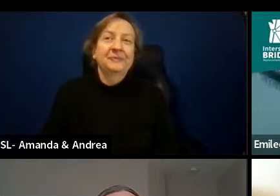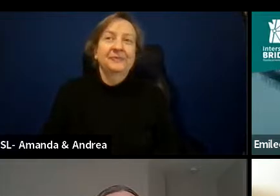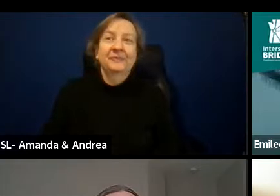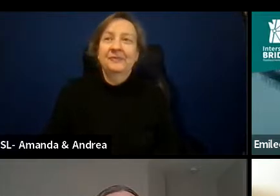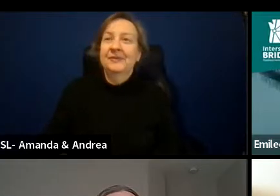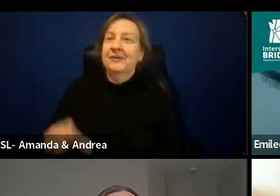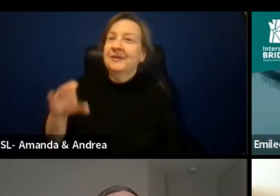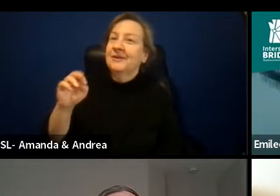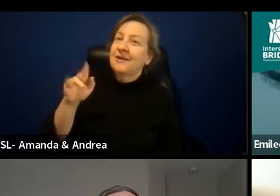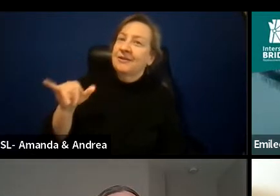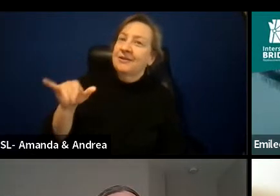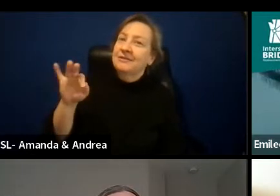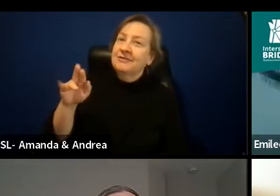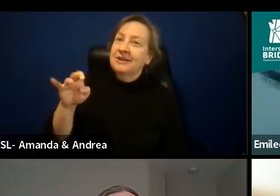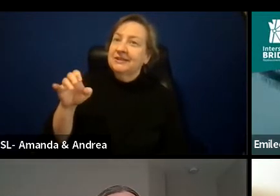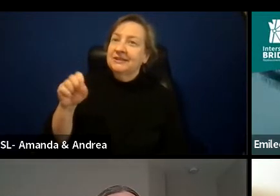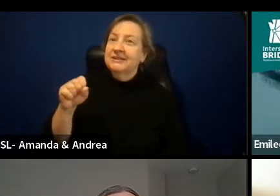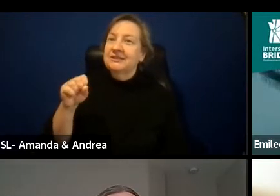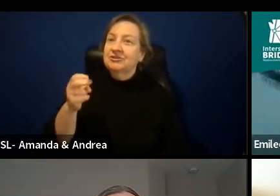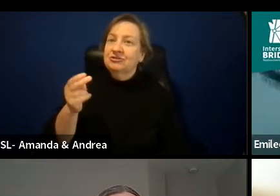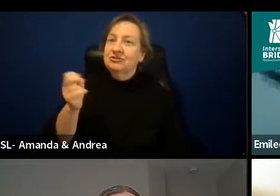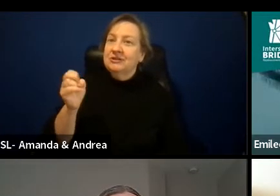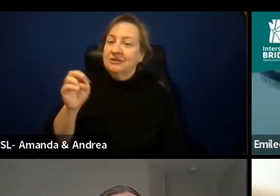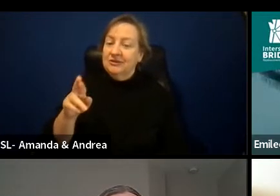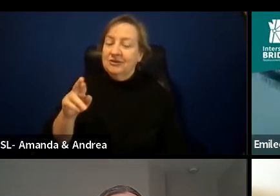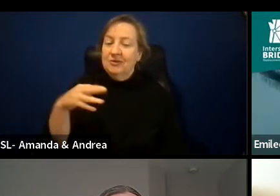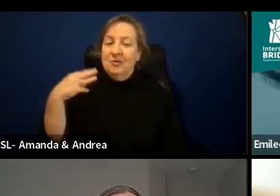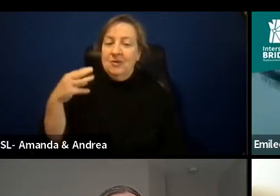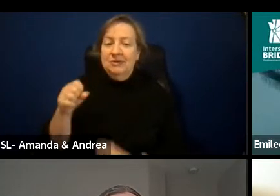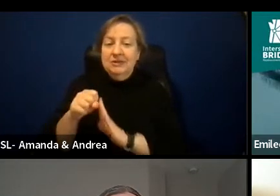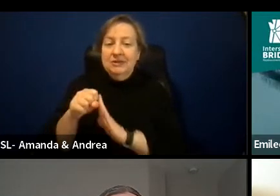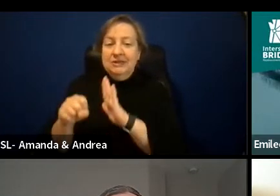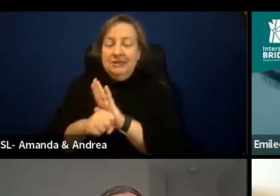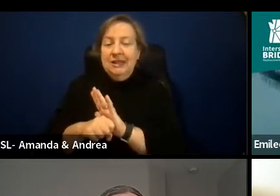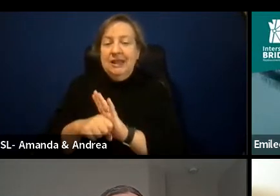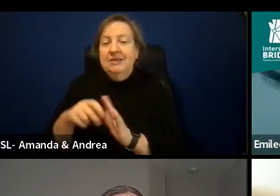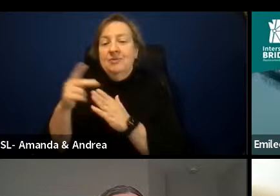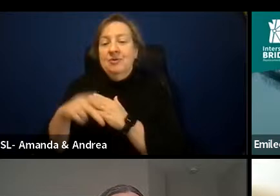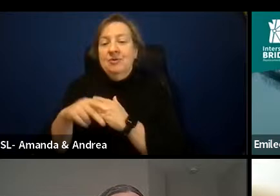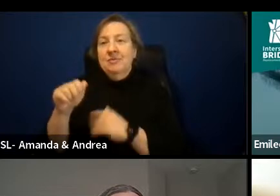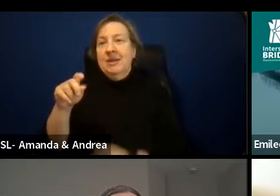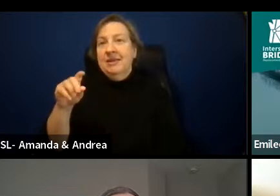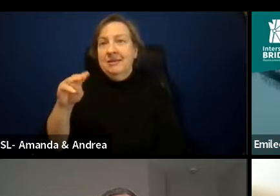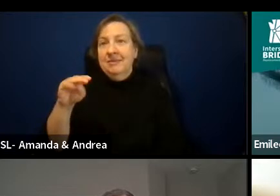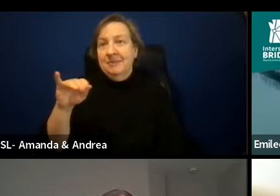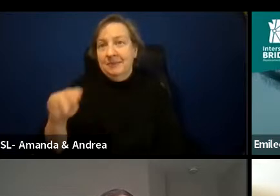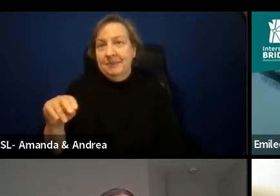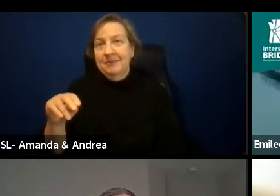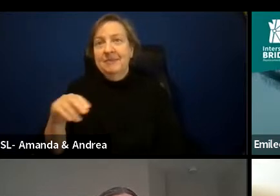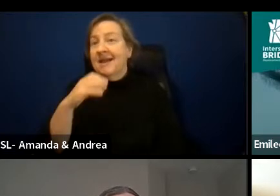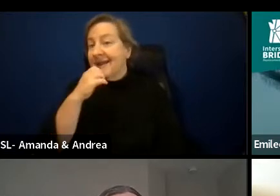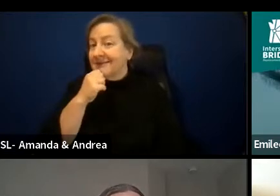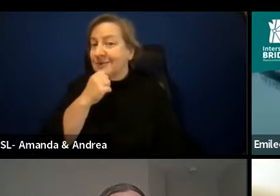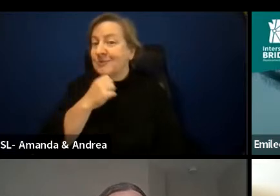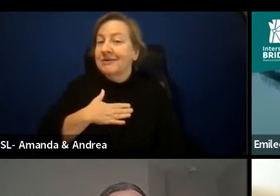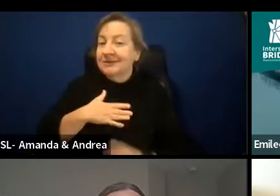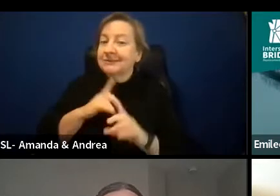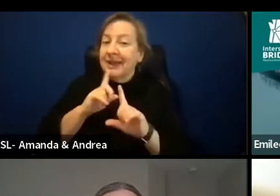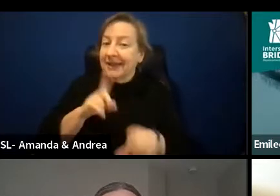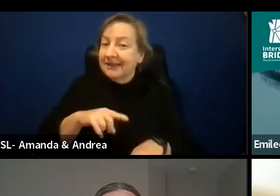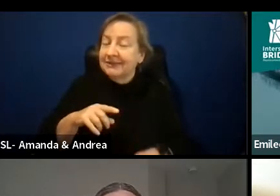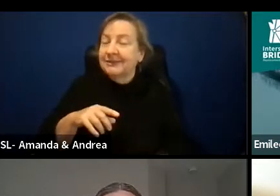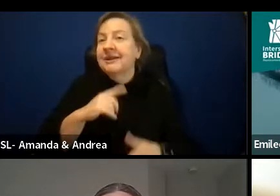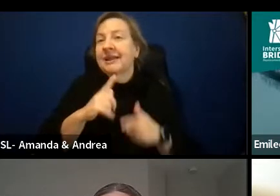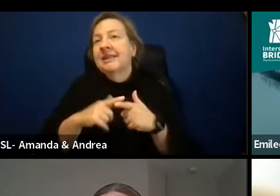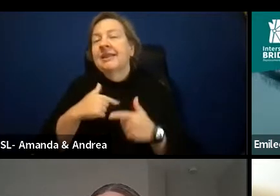Carly Francis, she, her pronouns, Washington State Committee and Southwest Region Administrator, and underwear was my answer. And then